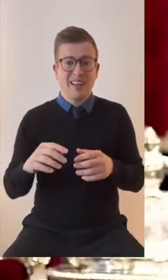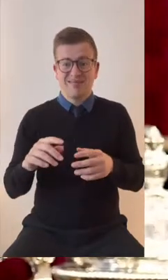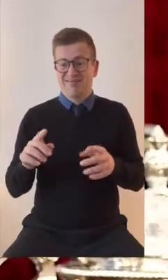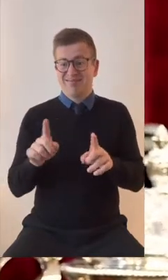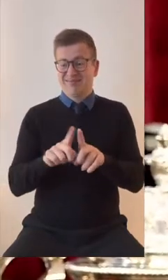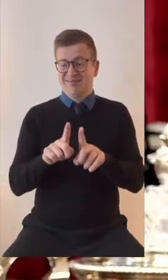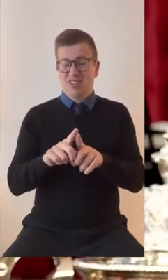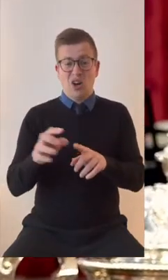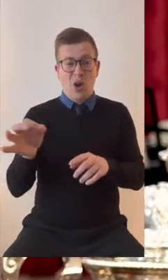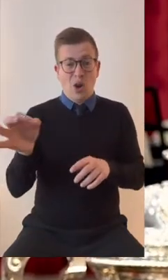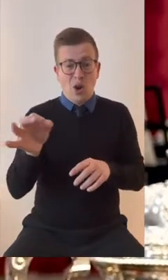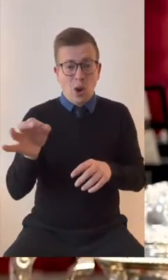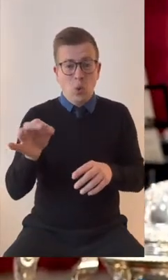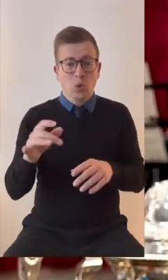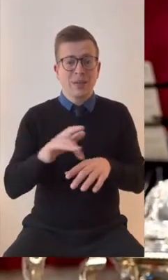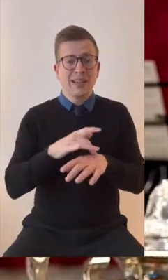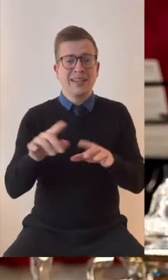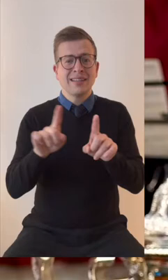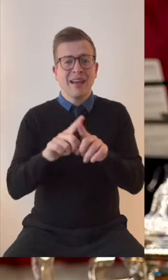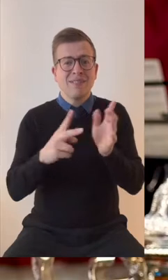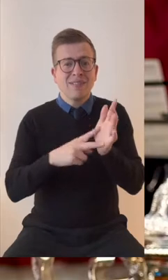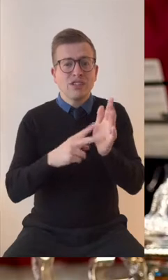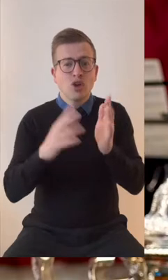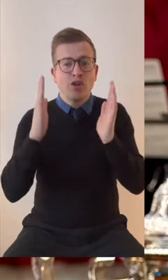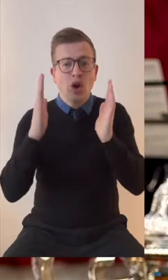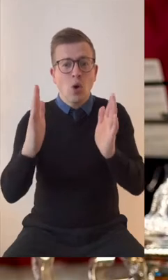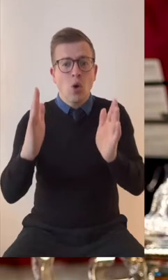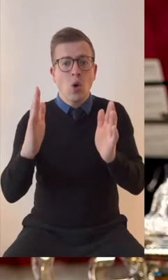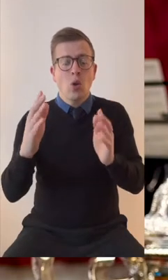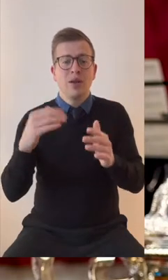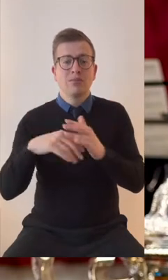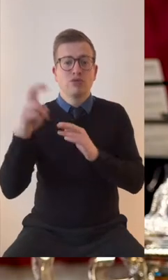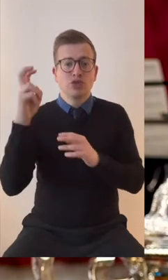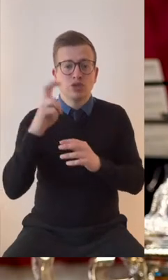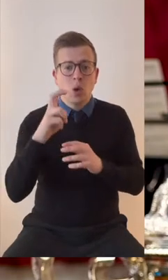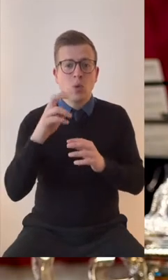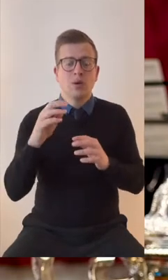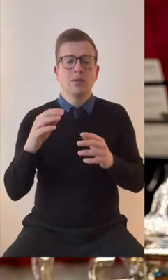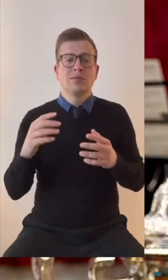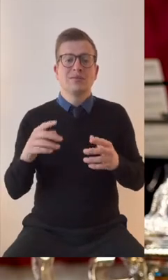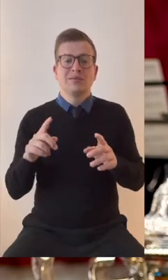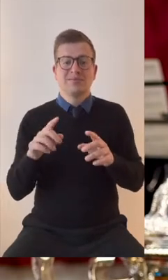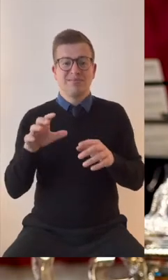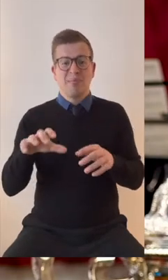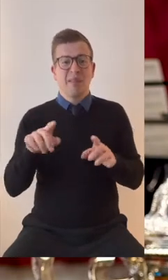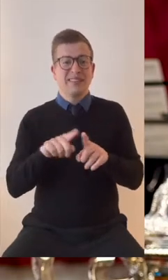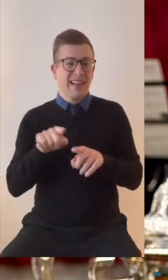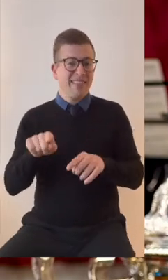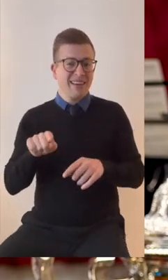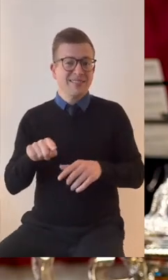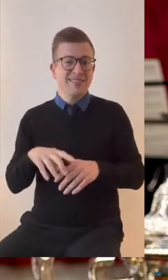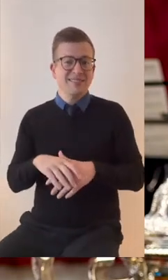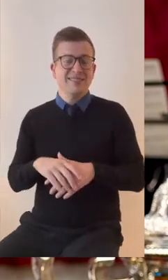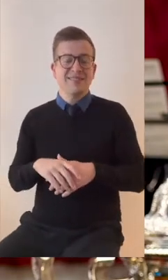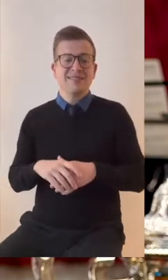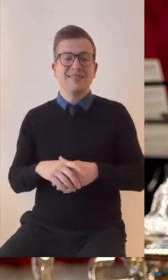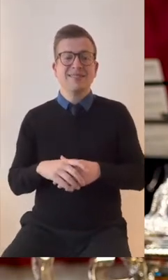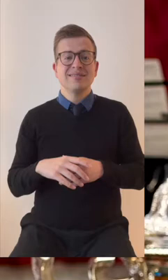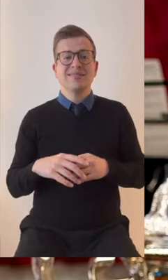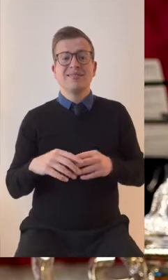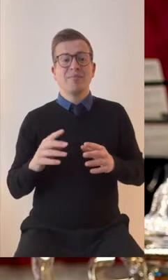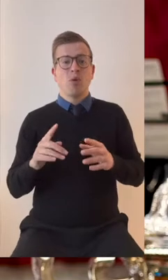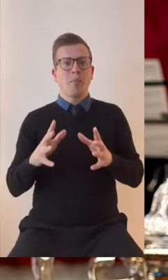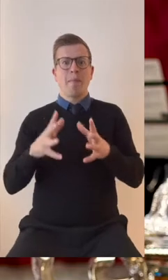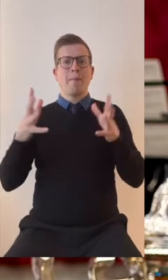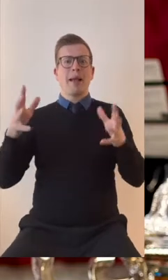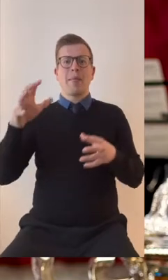local gigs like the Victoria Hall in Stoke and places like that. But in terms of